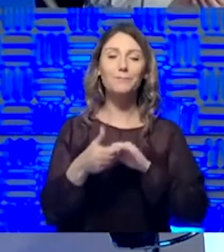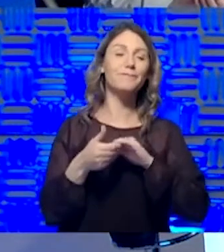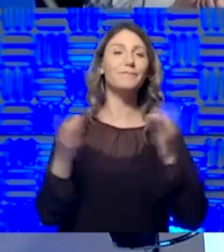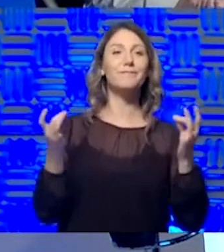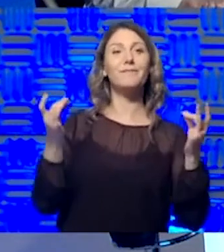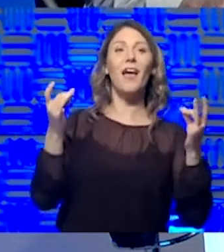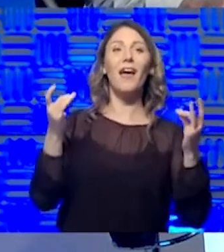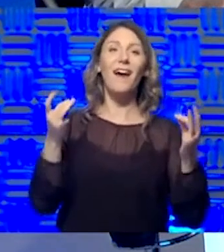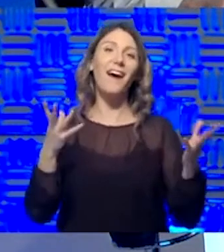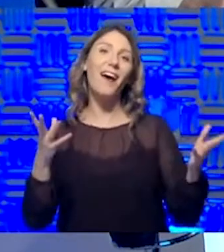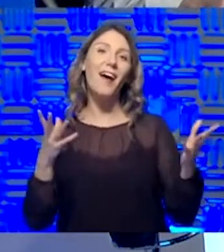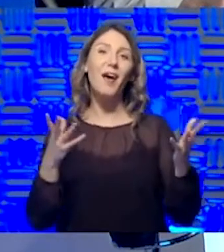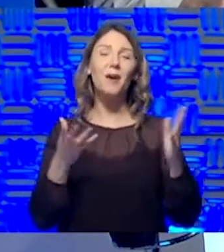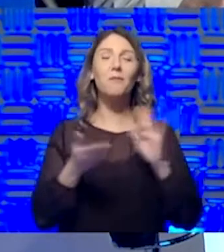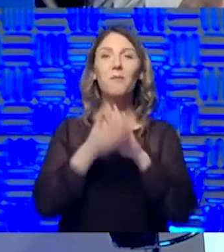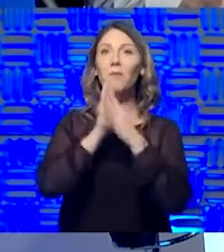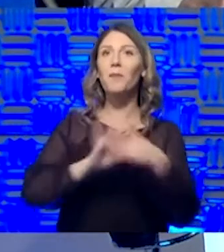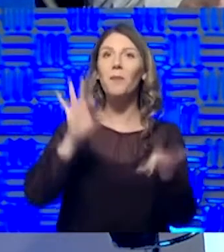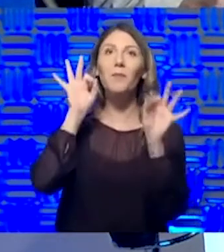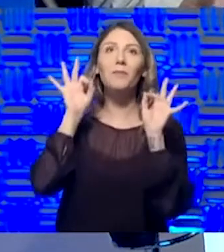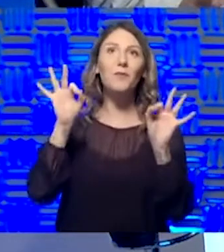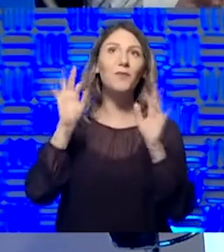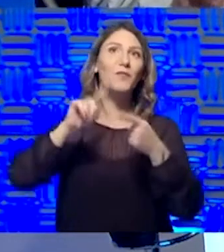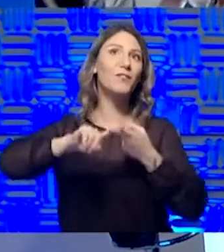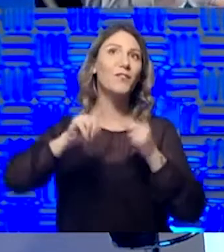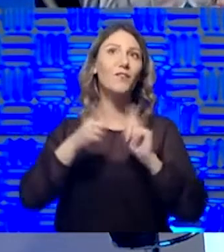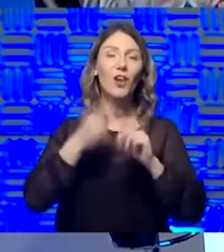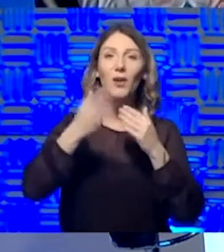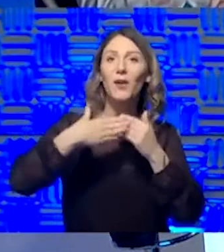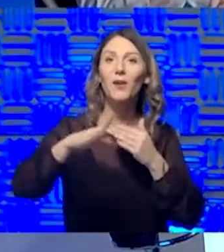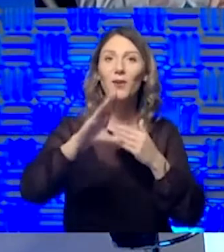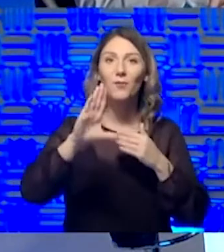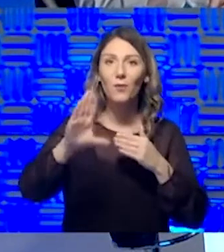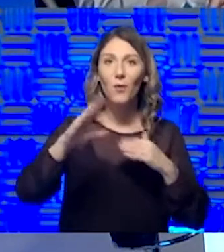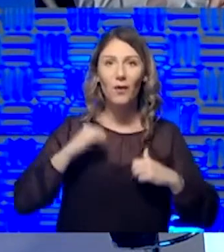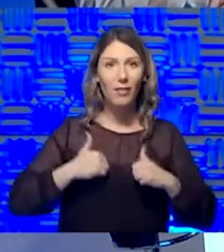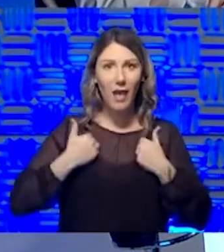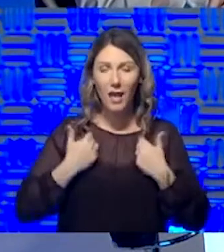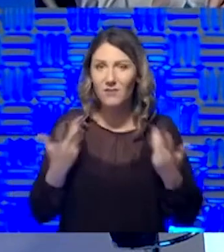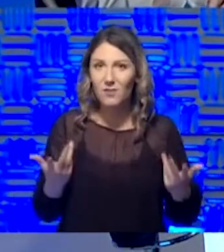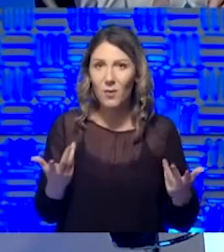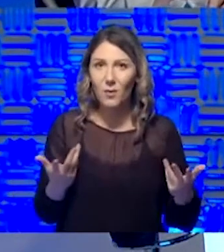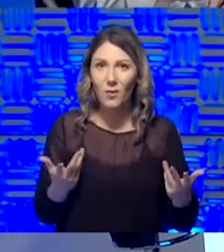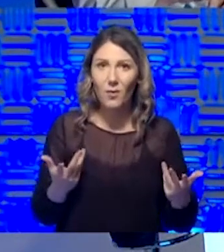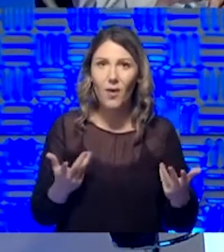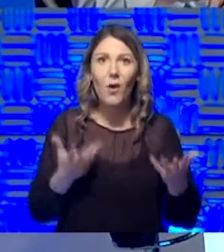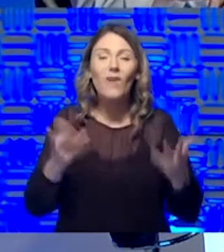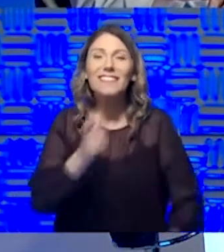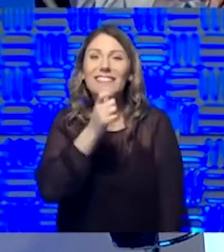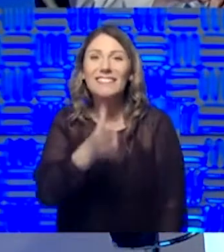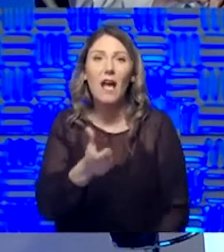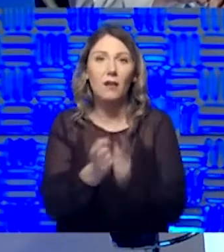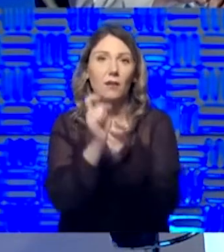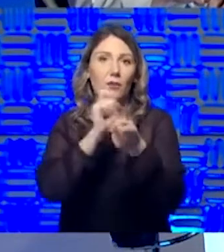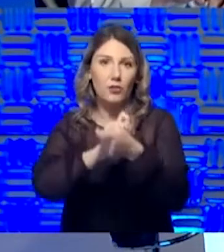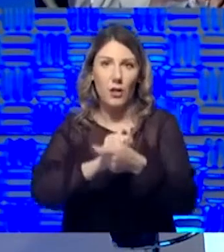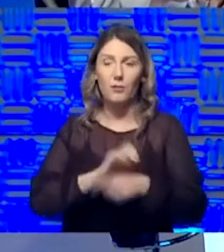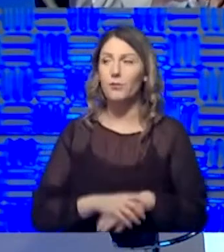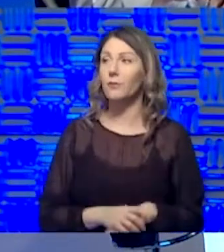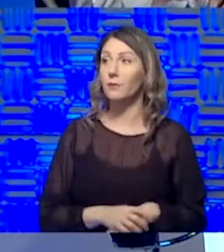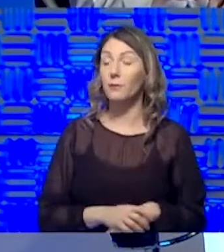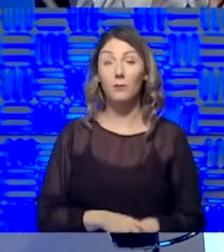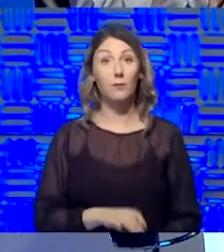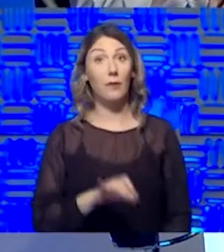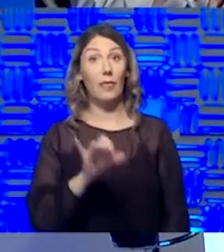around the campfire for the rest of your lives. So what is not going to change? Well,